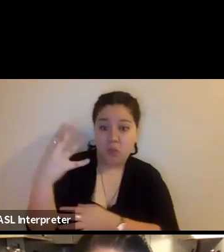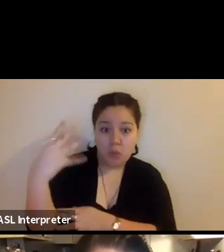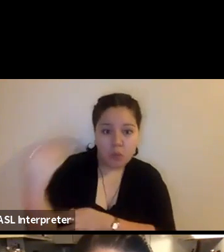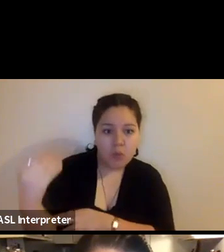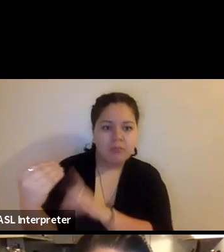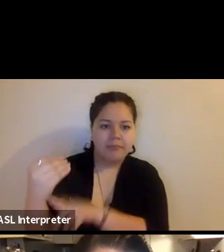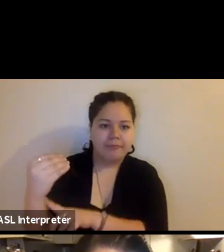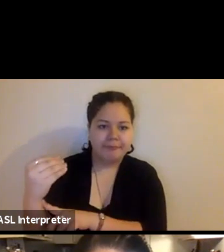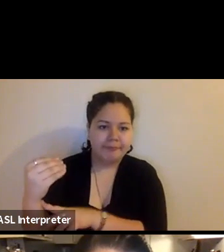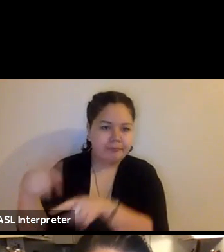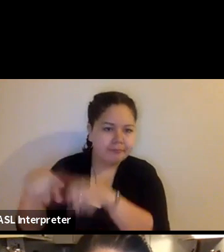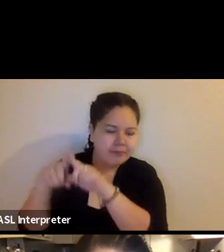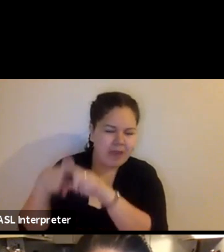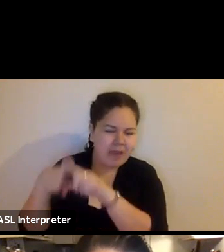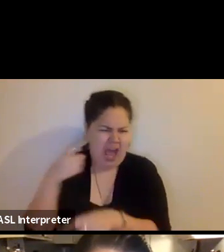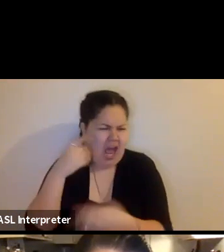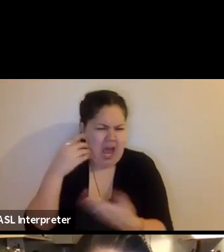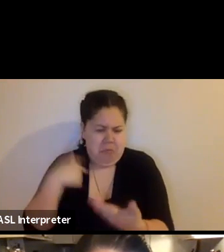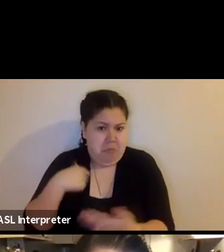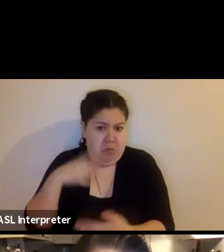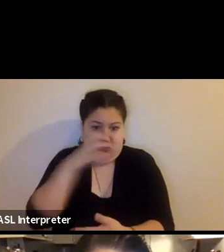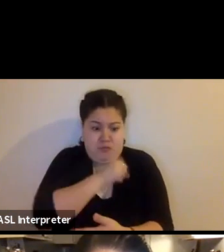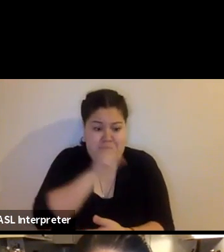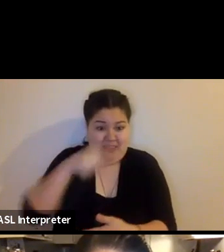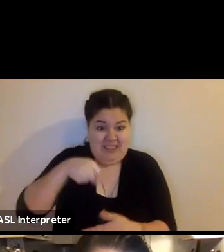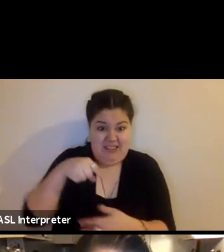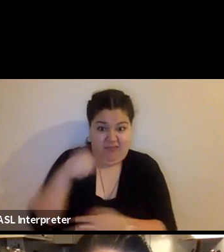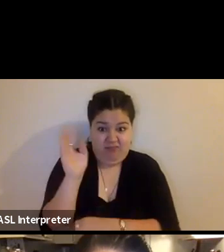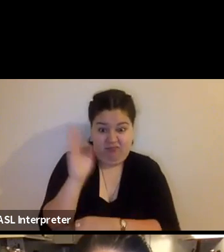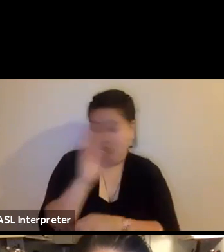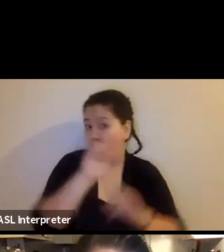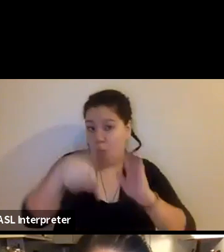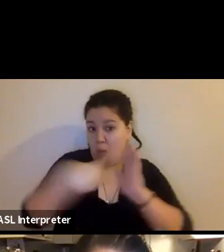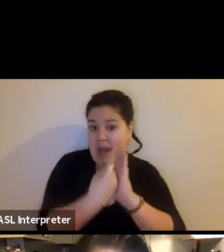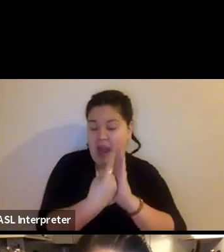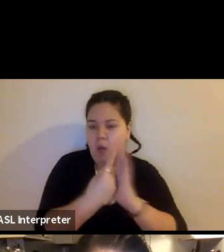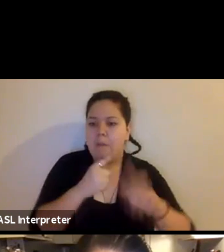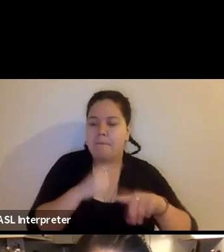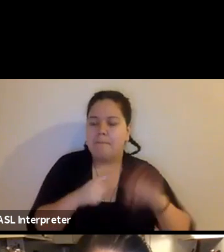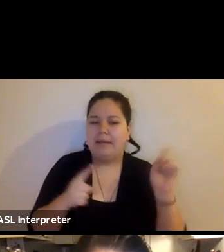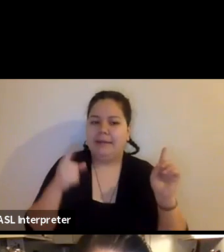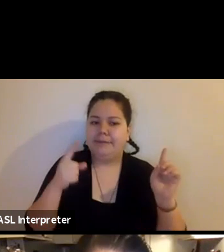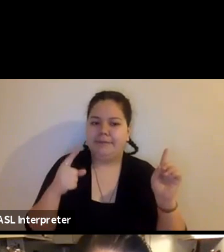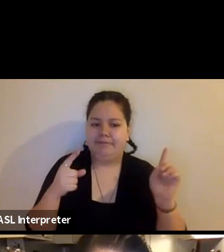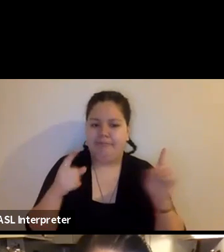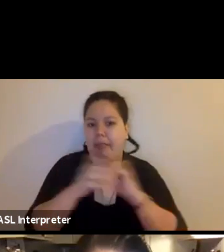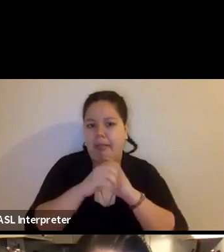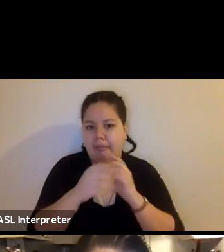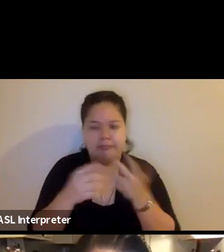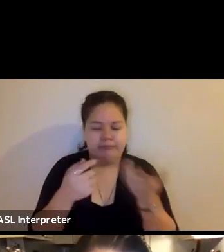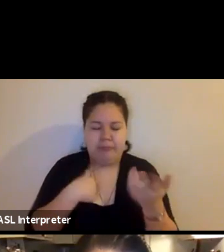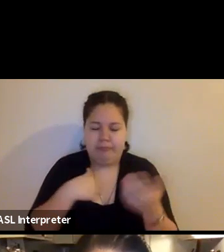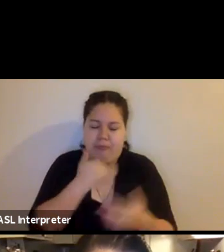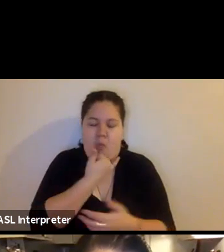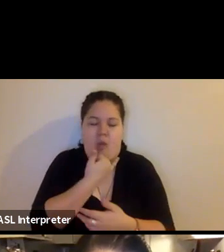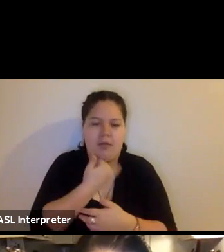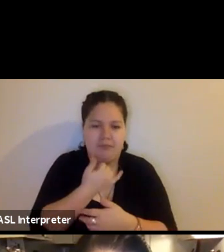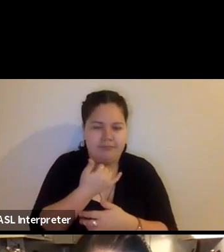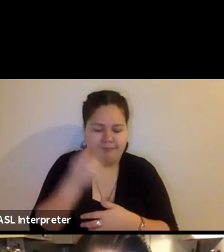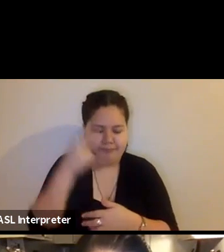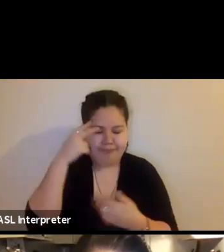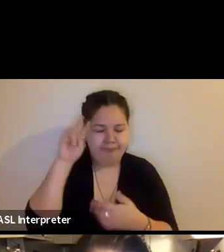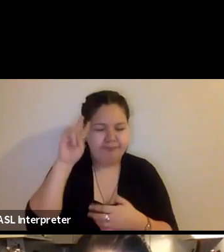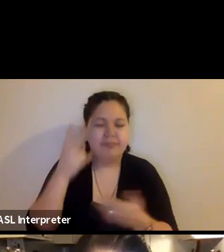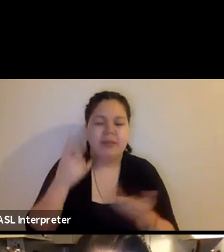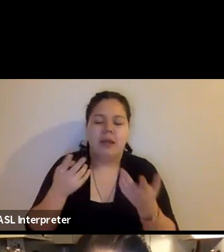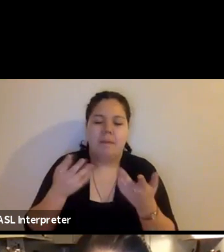I thought this was only going to be about an hour. So I think my body is just going to want to move around. I might play with the